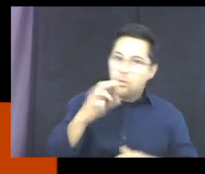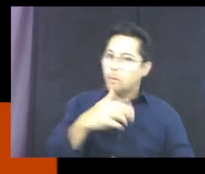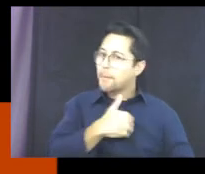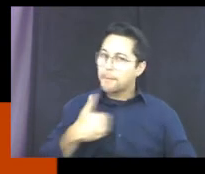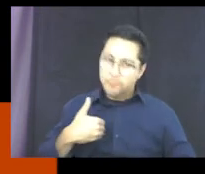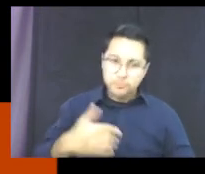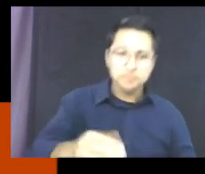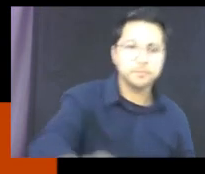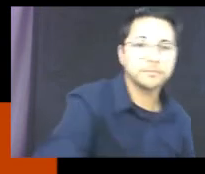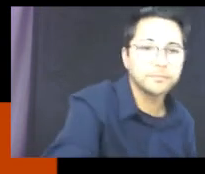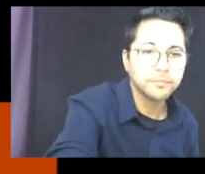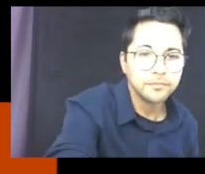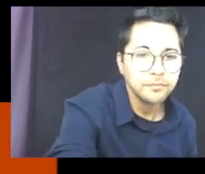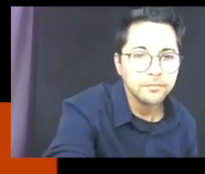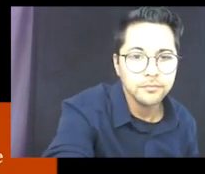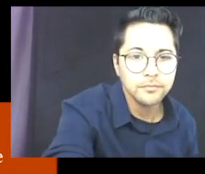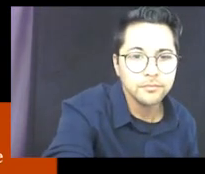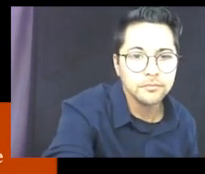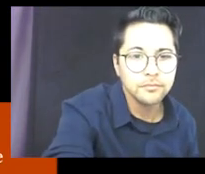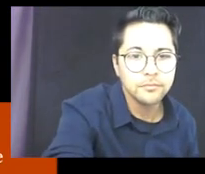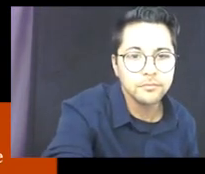membership.